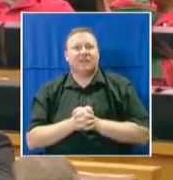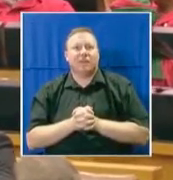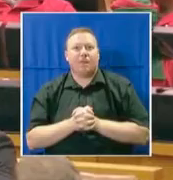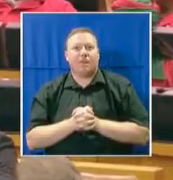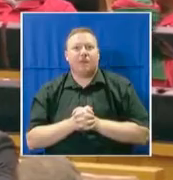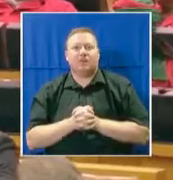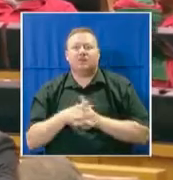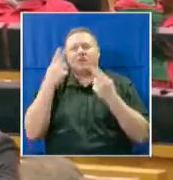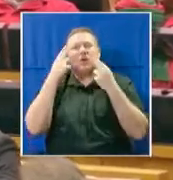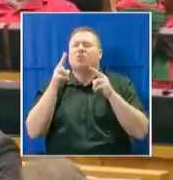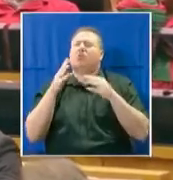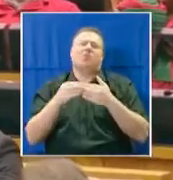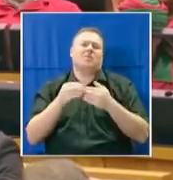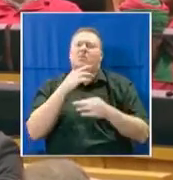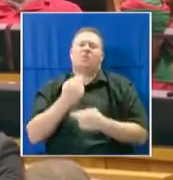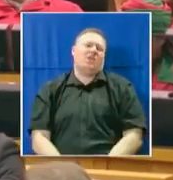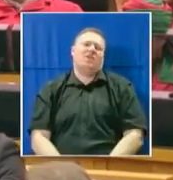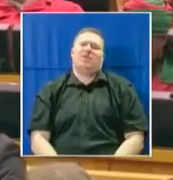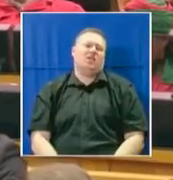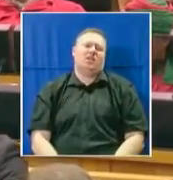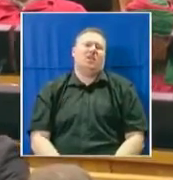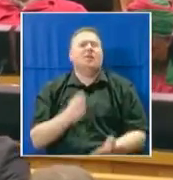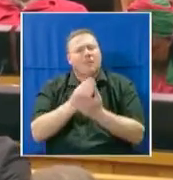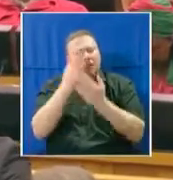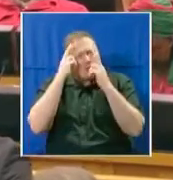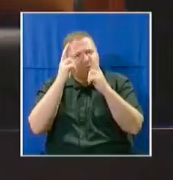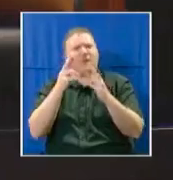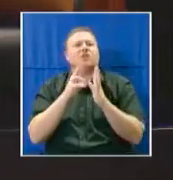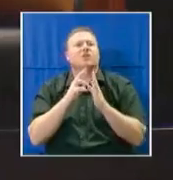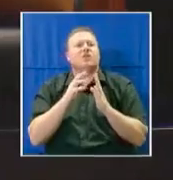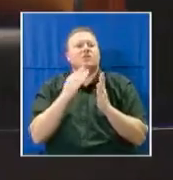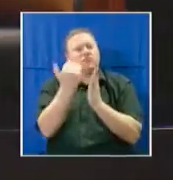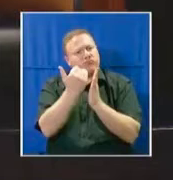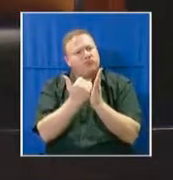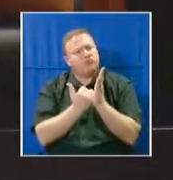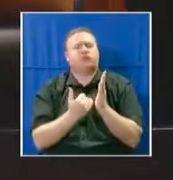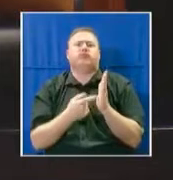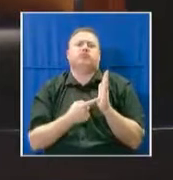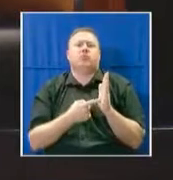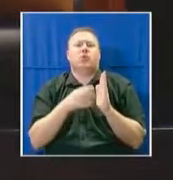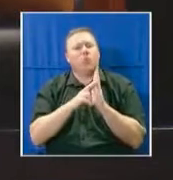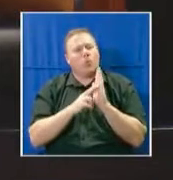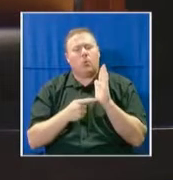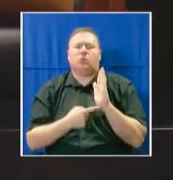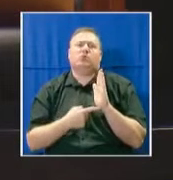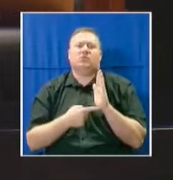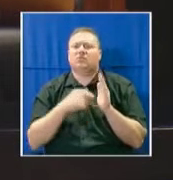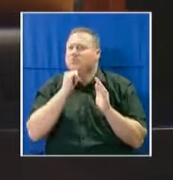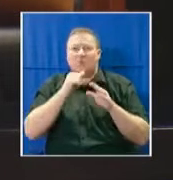Honourable members, really, we must respect the rules and the protocols of the House. It's unacceptable what you're